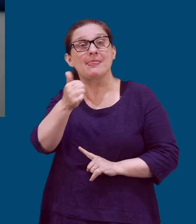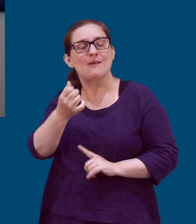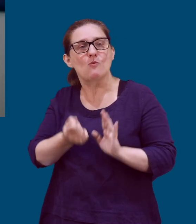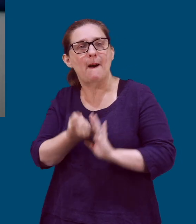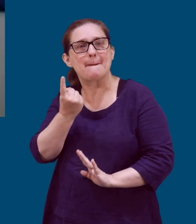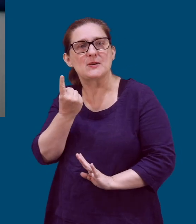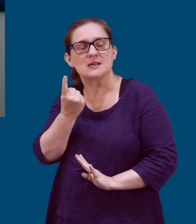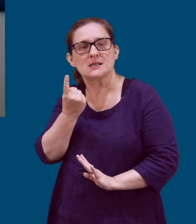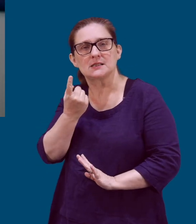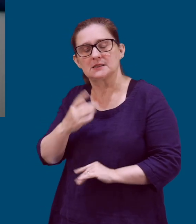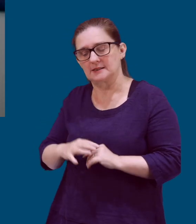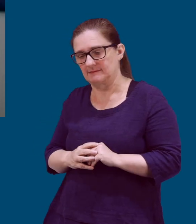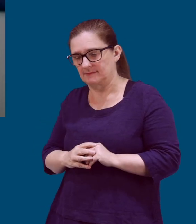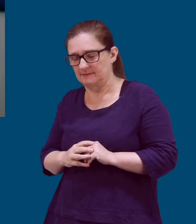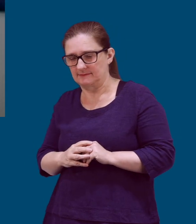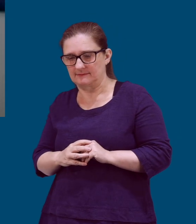My